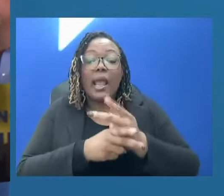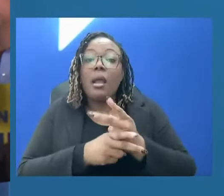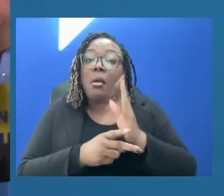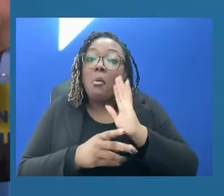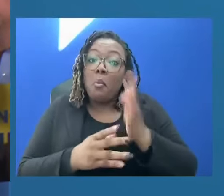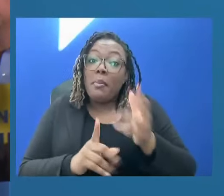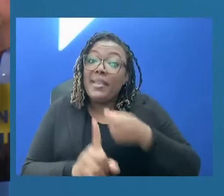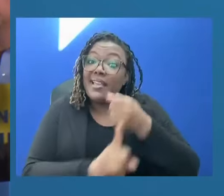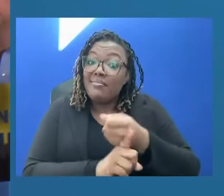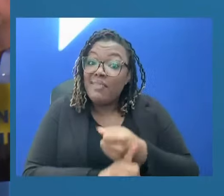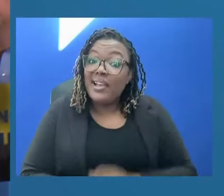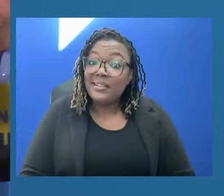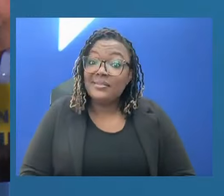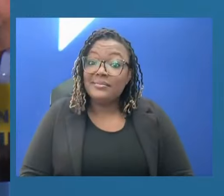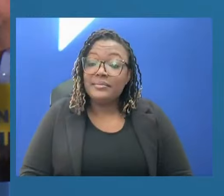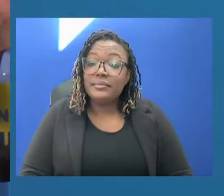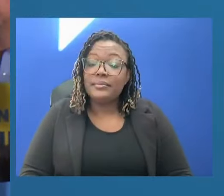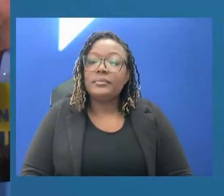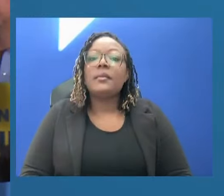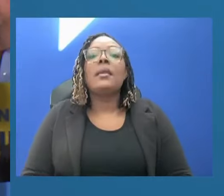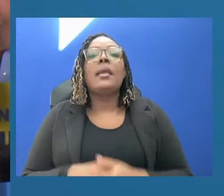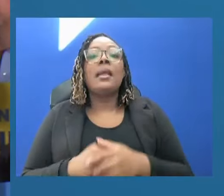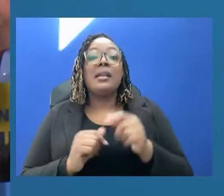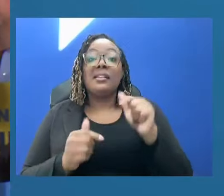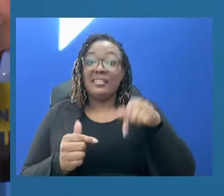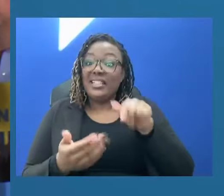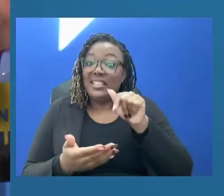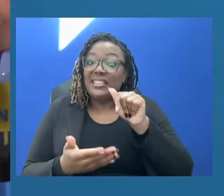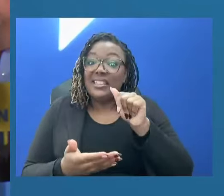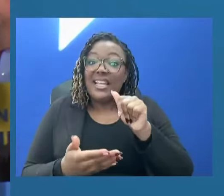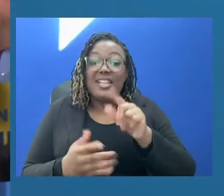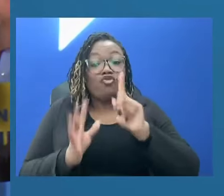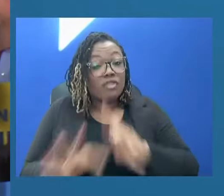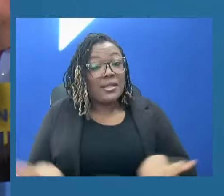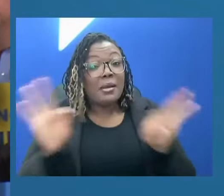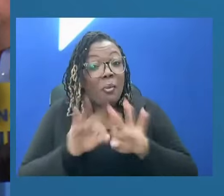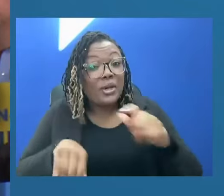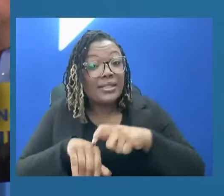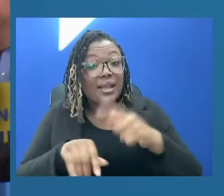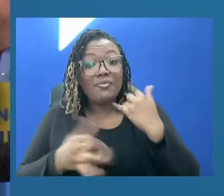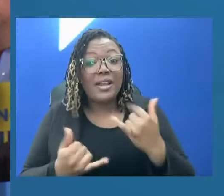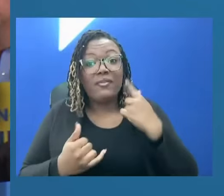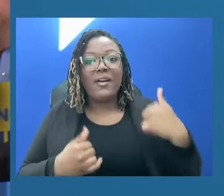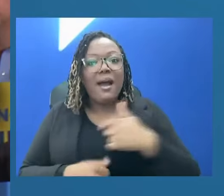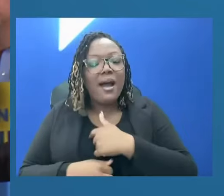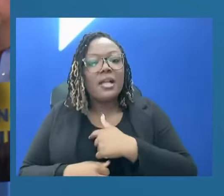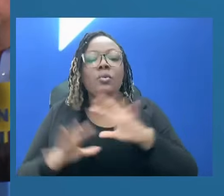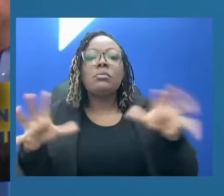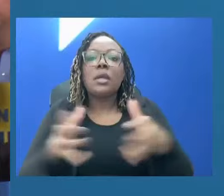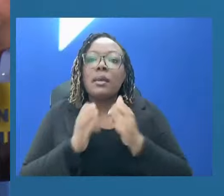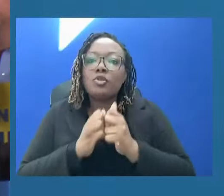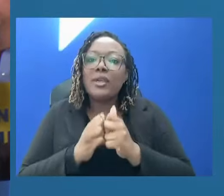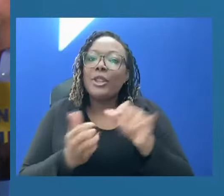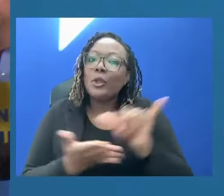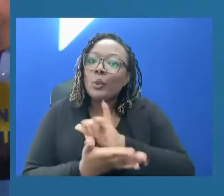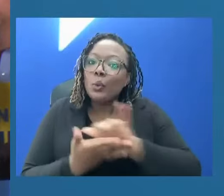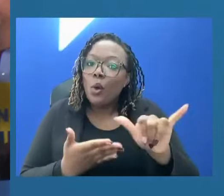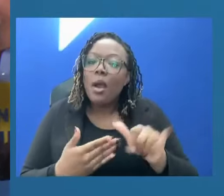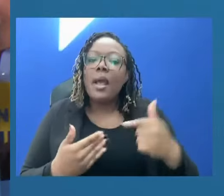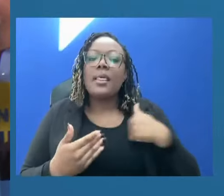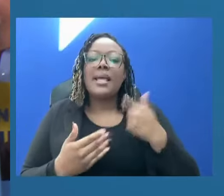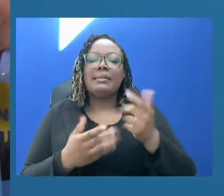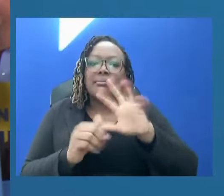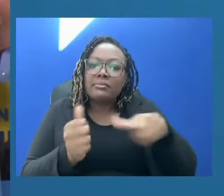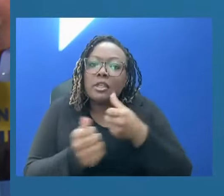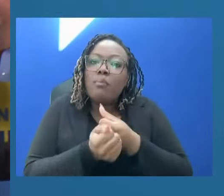compromised. So this is it. This is crunch time. Let's come together, New York. Let's get behind